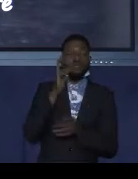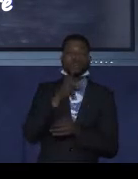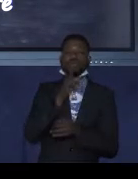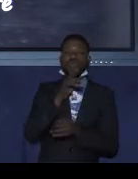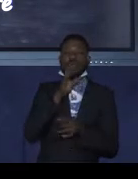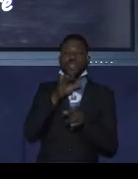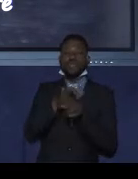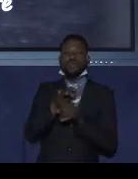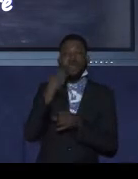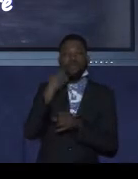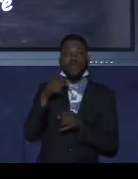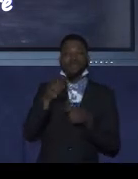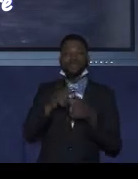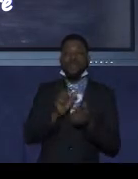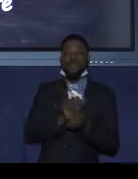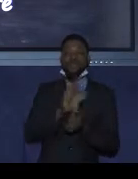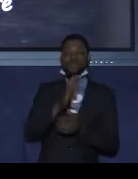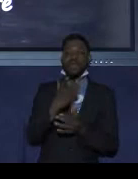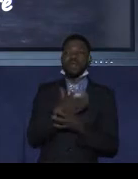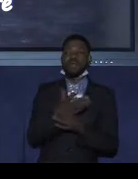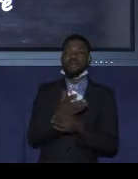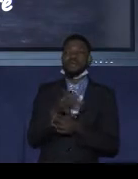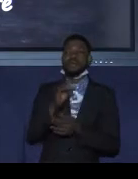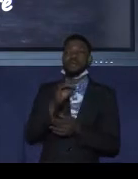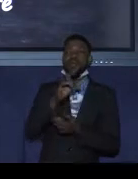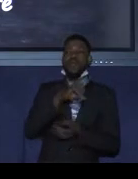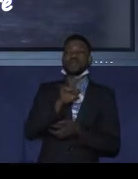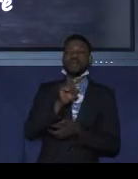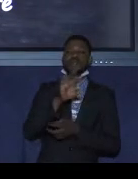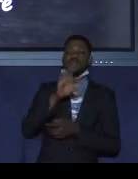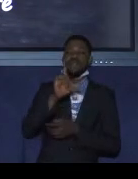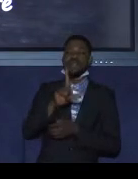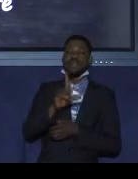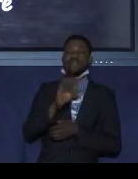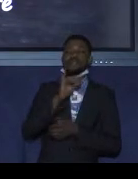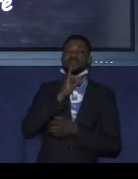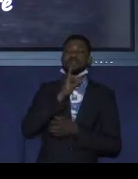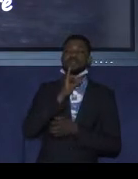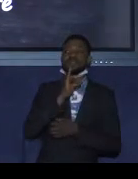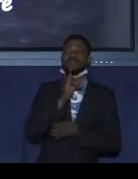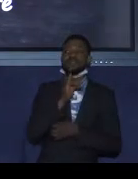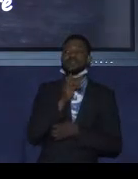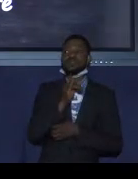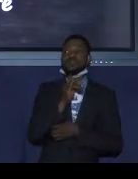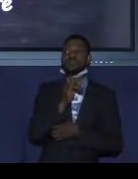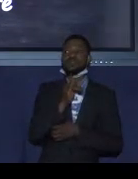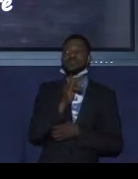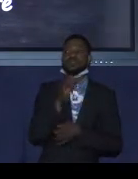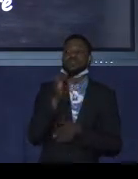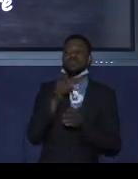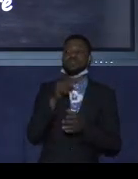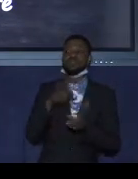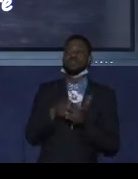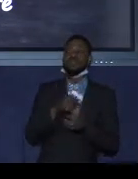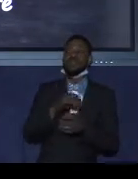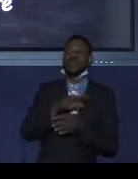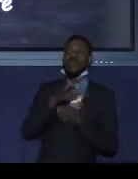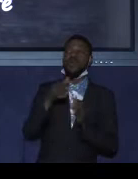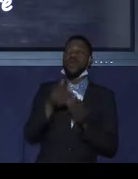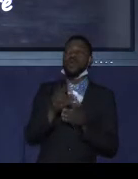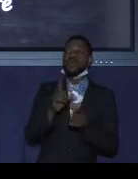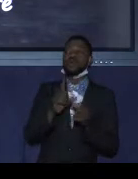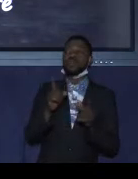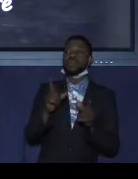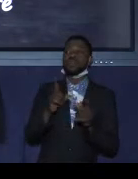still not be enough for you to wash your hands. So a centiliter is 1/100th part of a liter, and if this were to be a whole